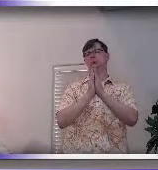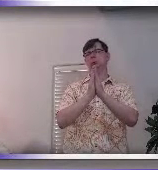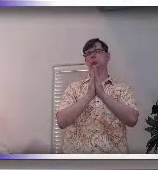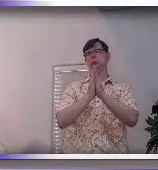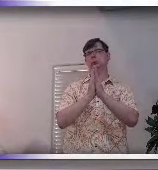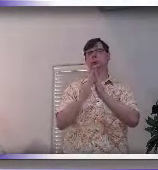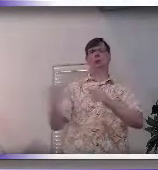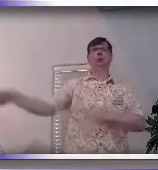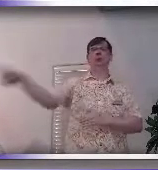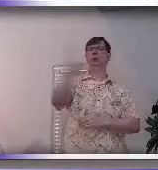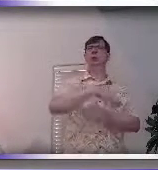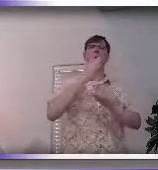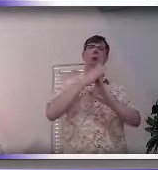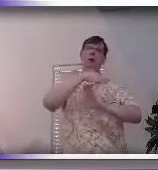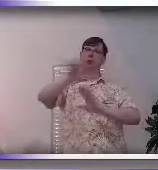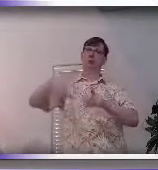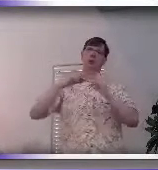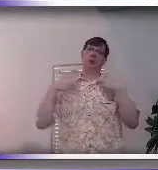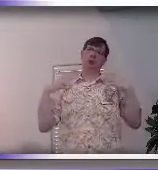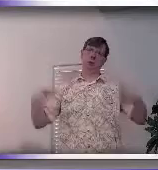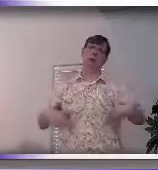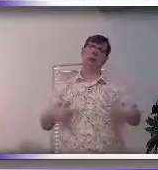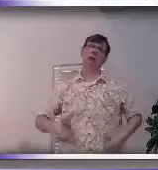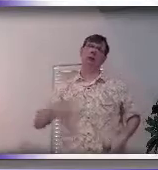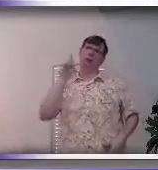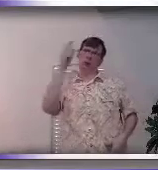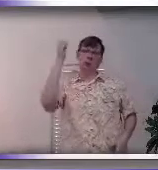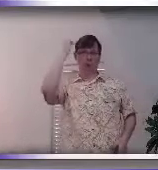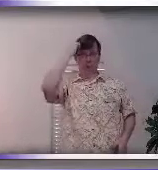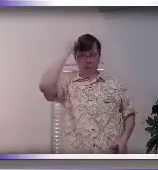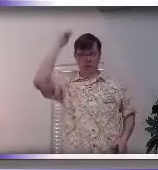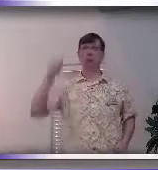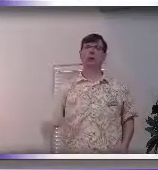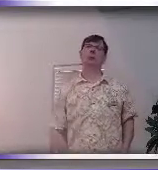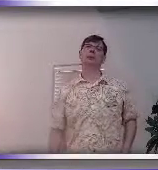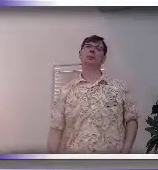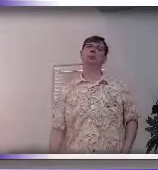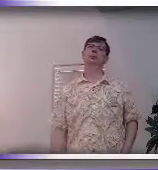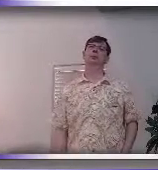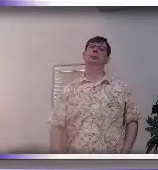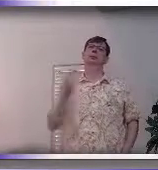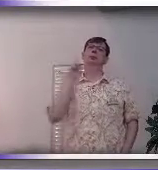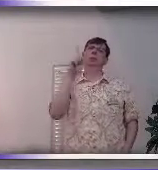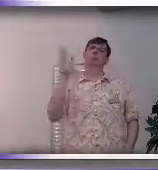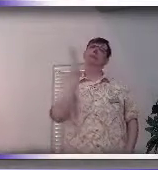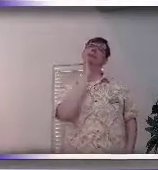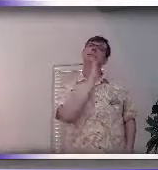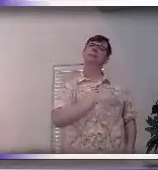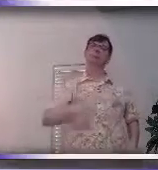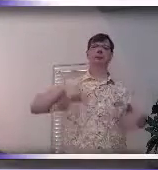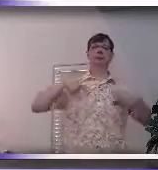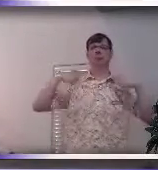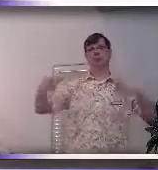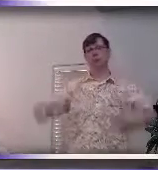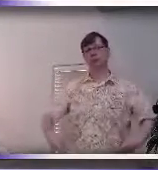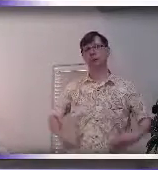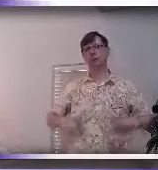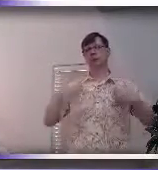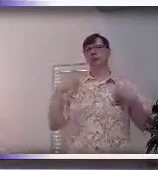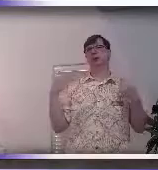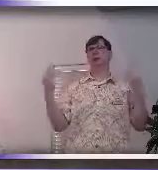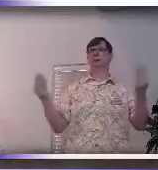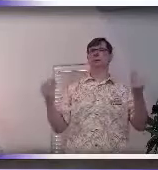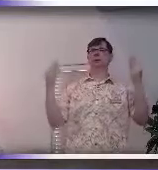We're already the one mind. We are already one being living as many,